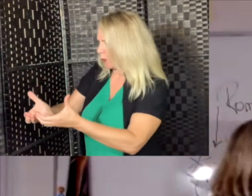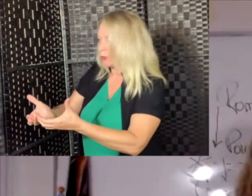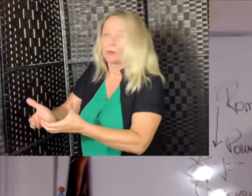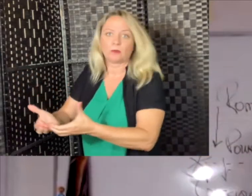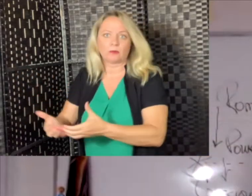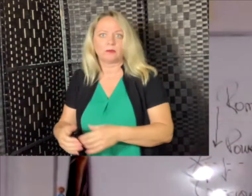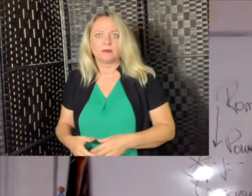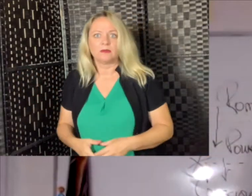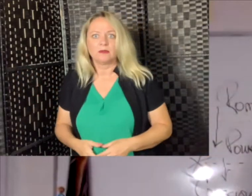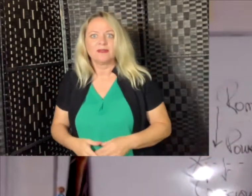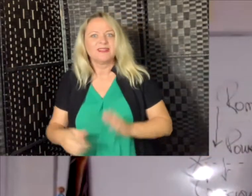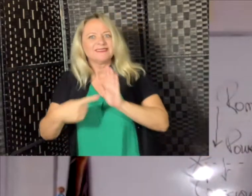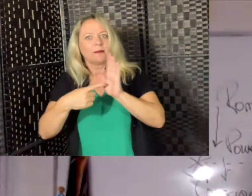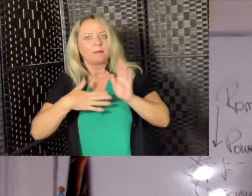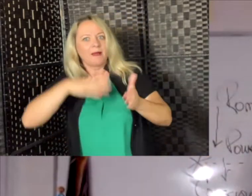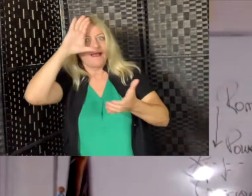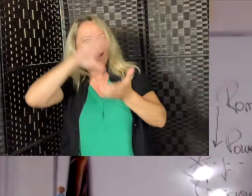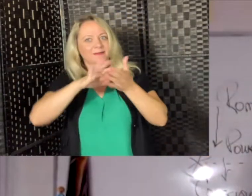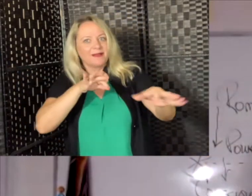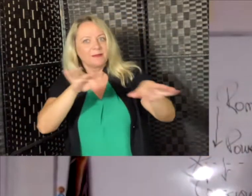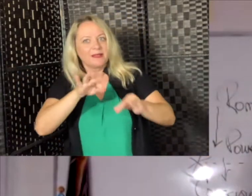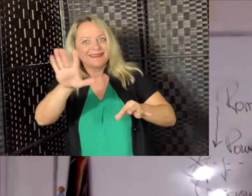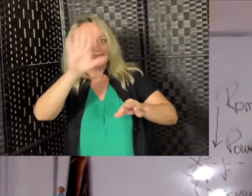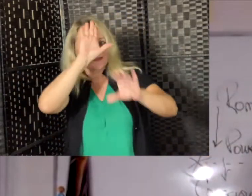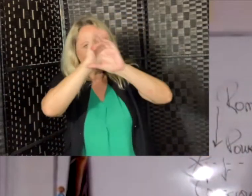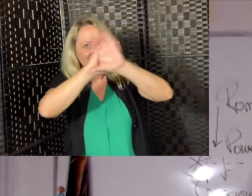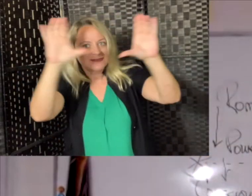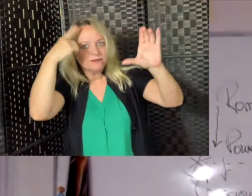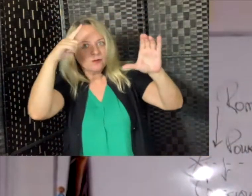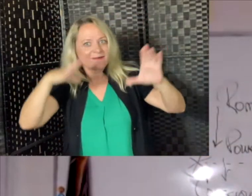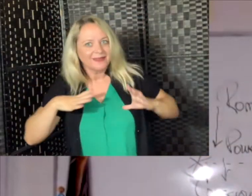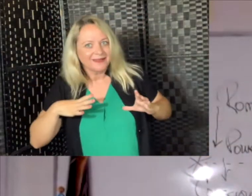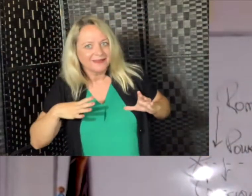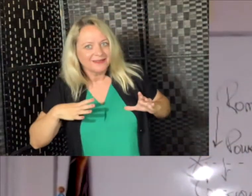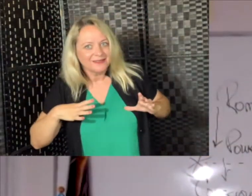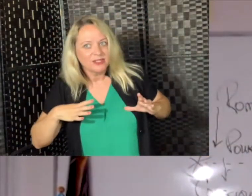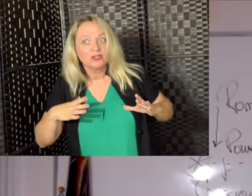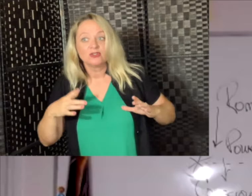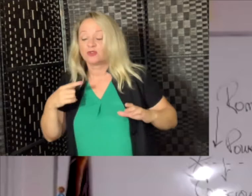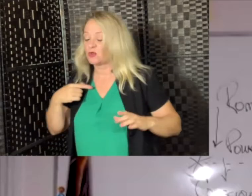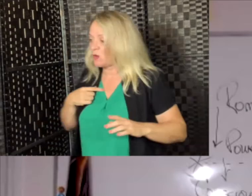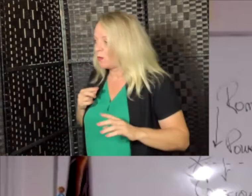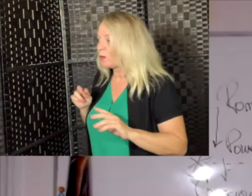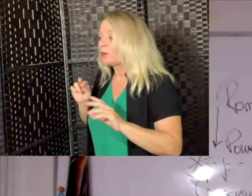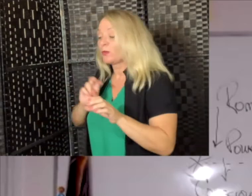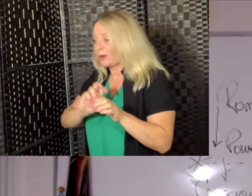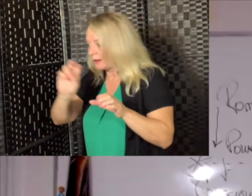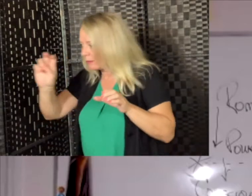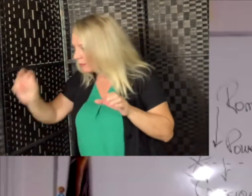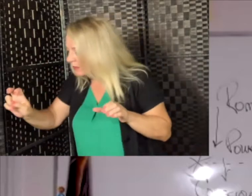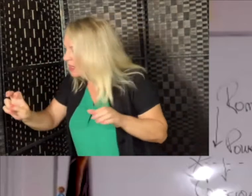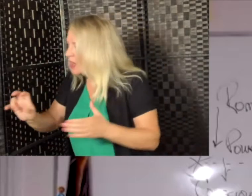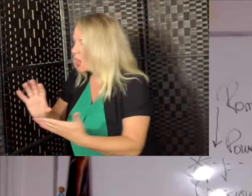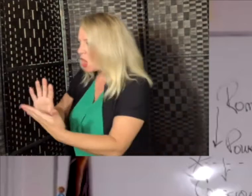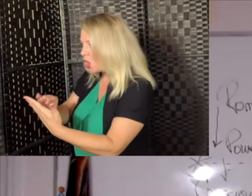what happens is we travel there, we learn about what's being said, and then we come back to our